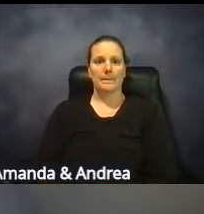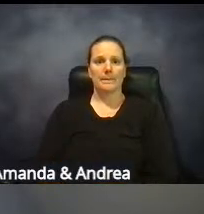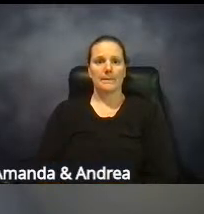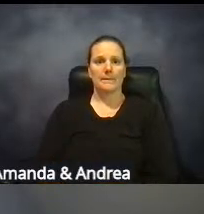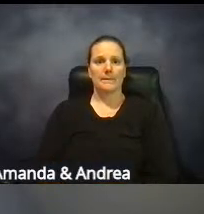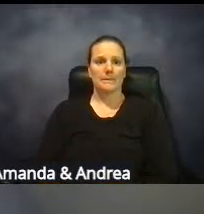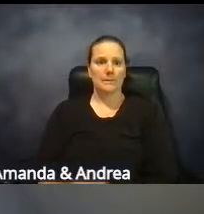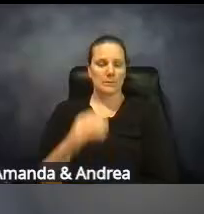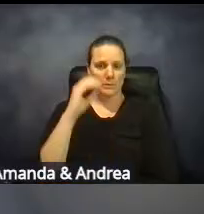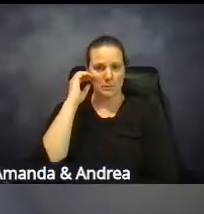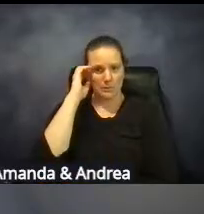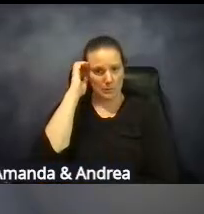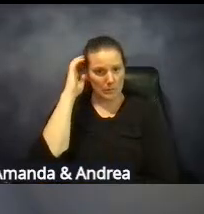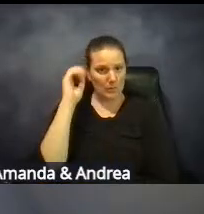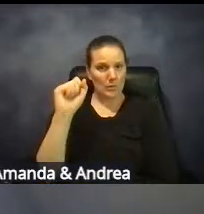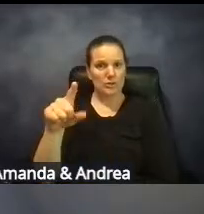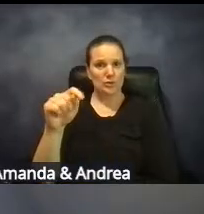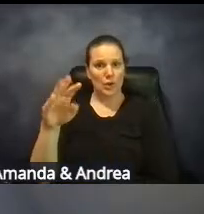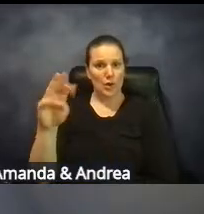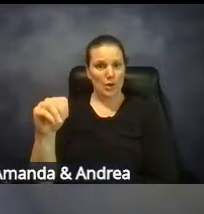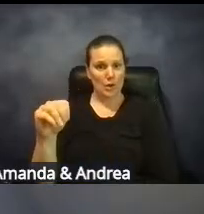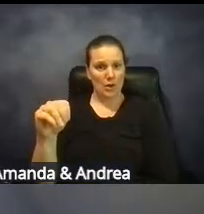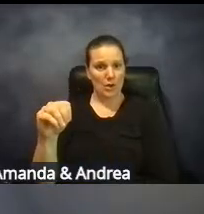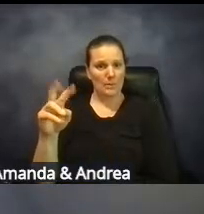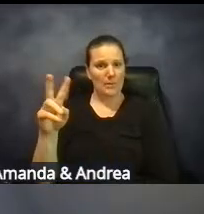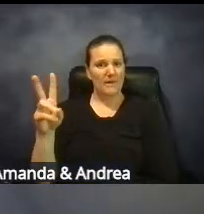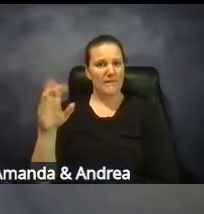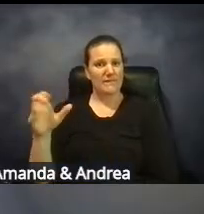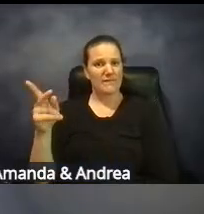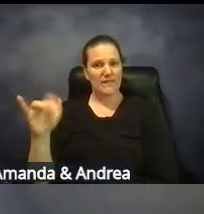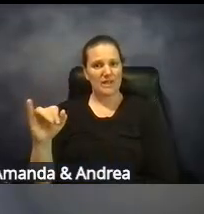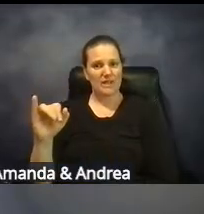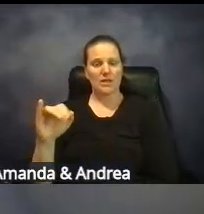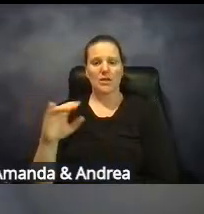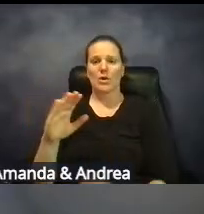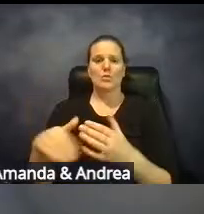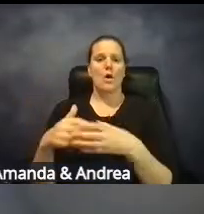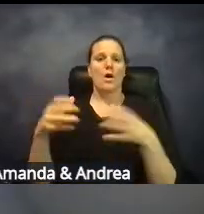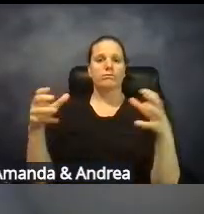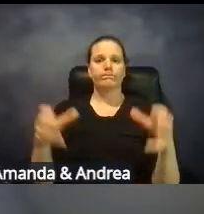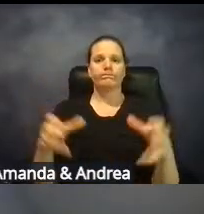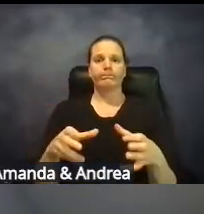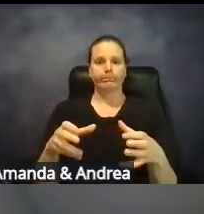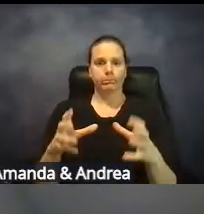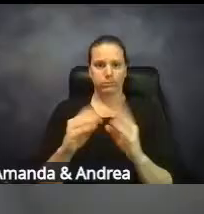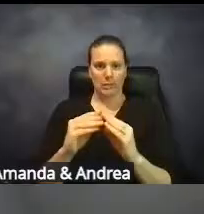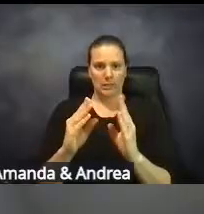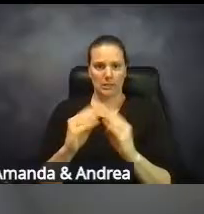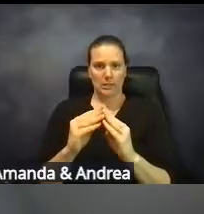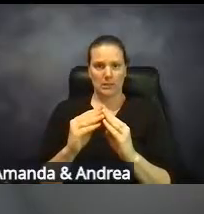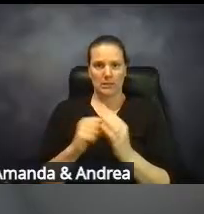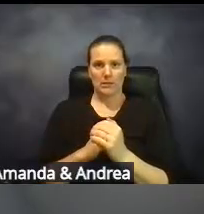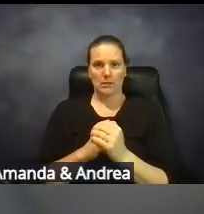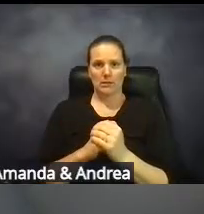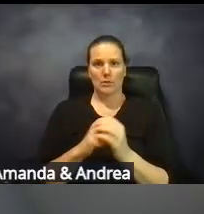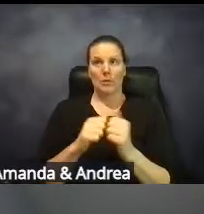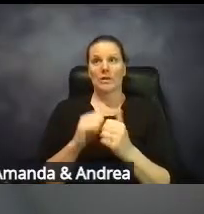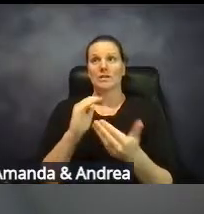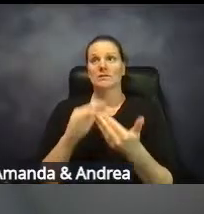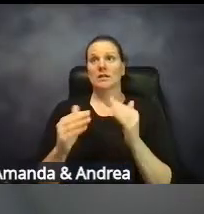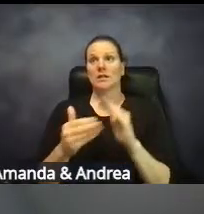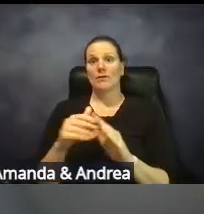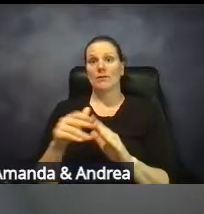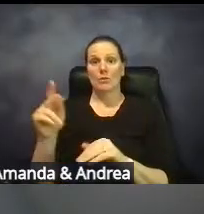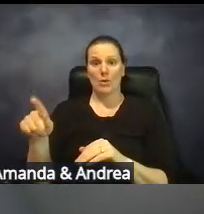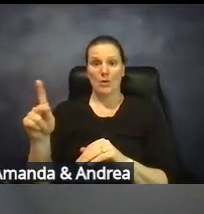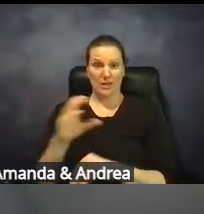Just a question, Tom and Vicky, when you all met, did you meet with the City of Portland Council